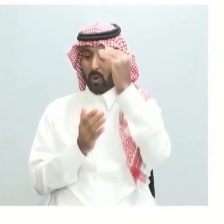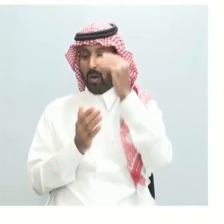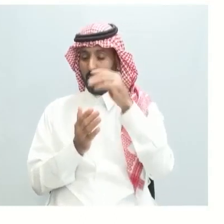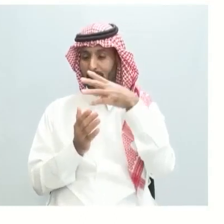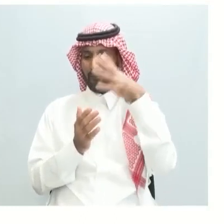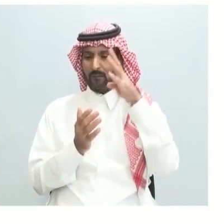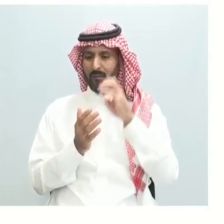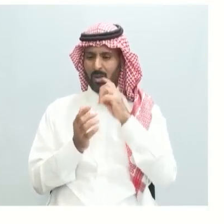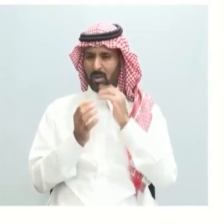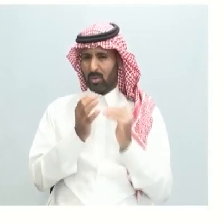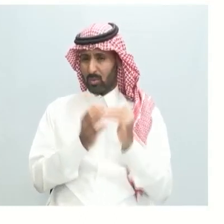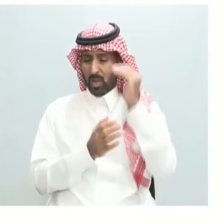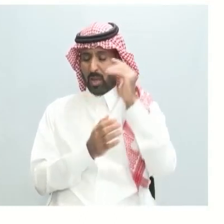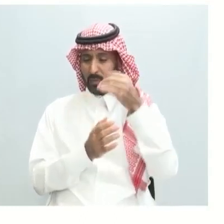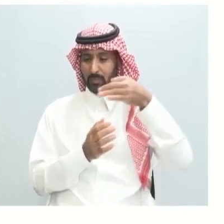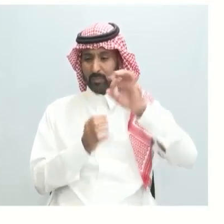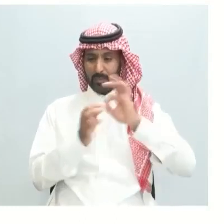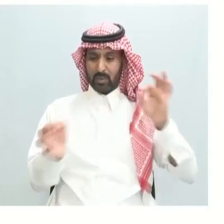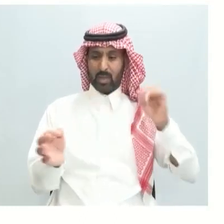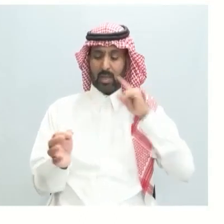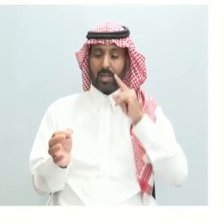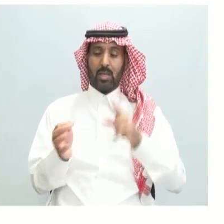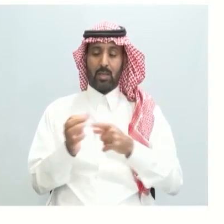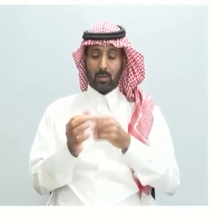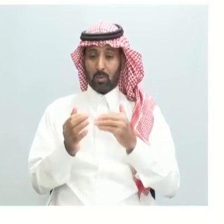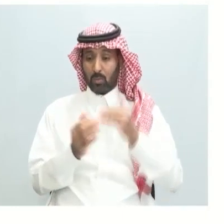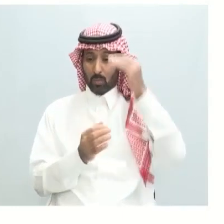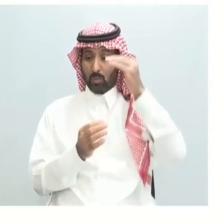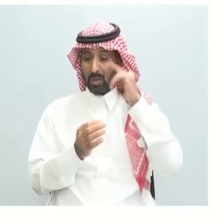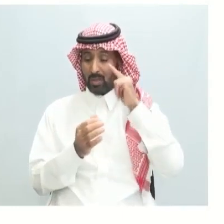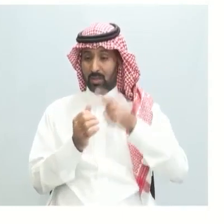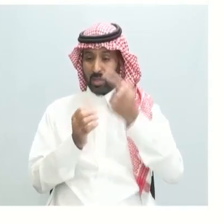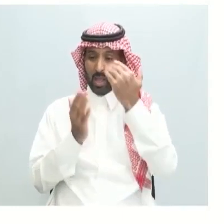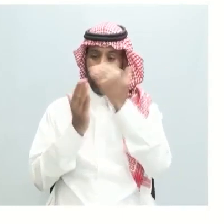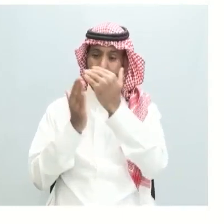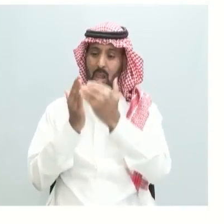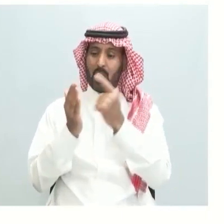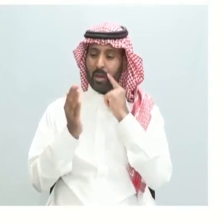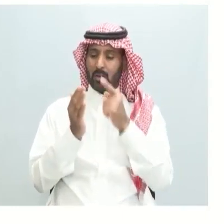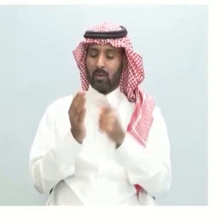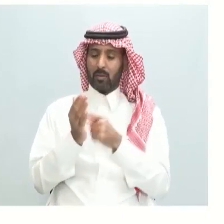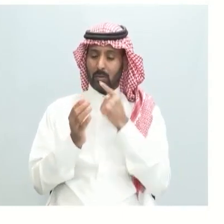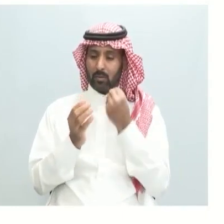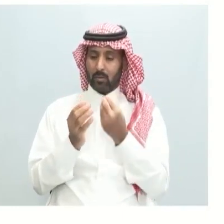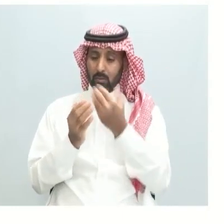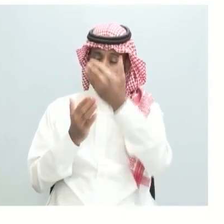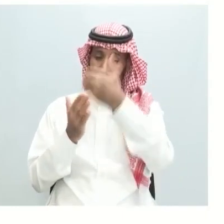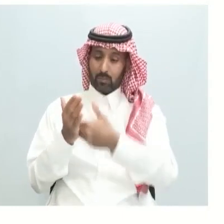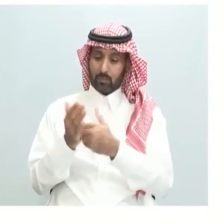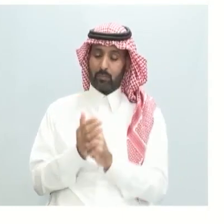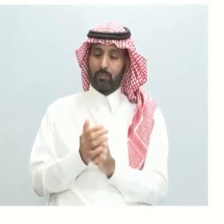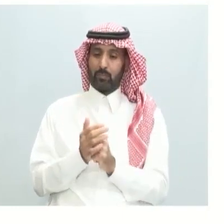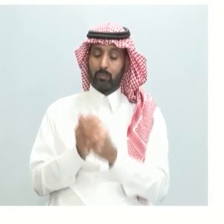319 meters. It is also called the needle because of its top section that gets as thin as a needle as it tapers to the